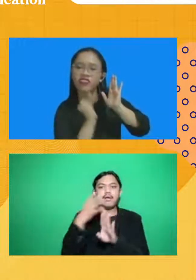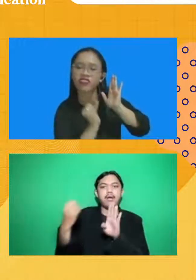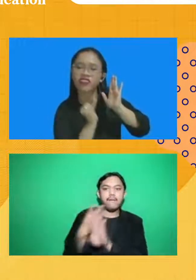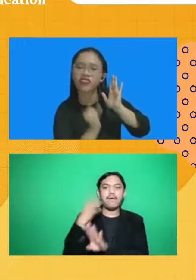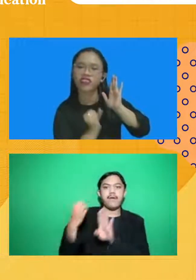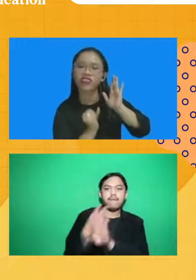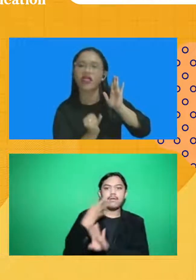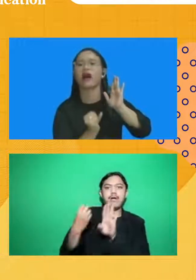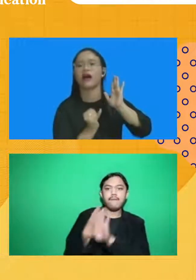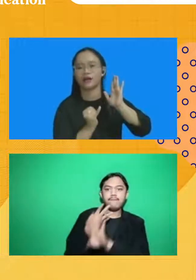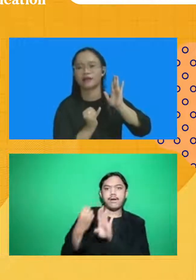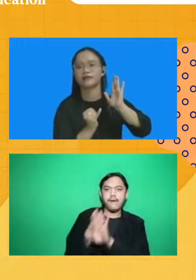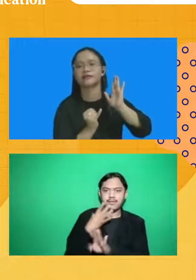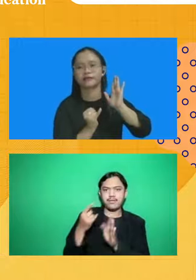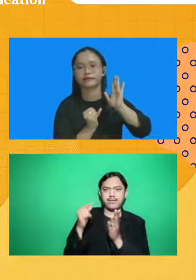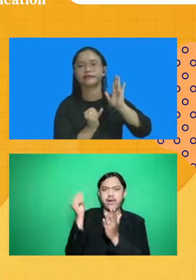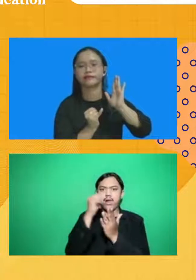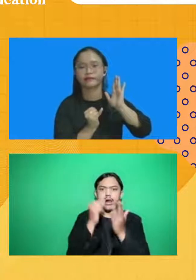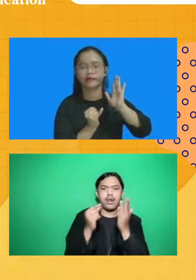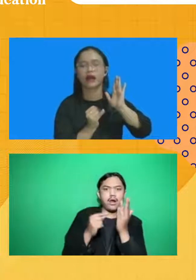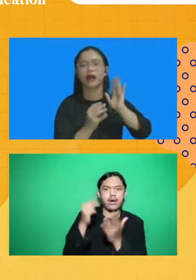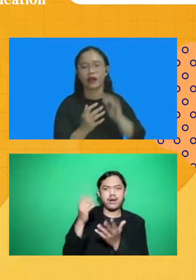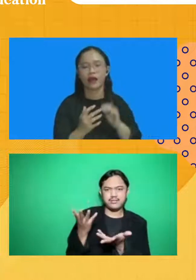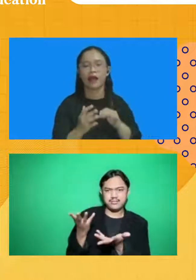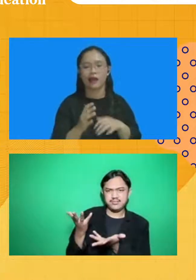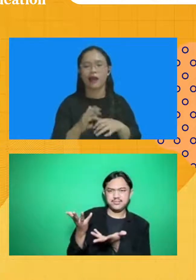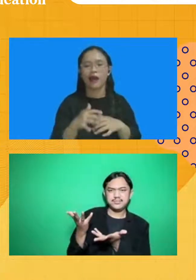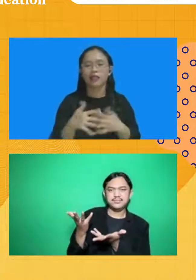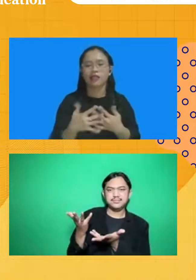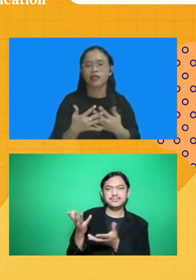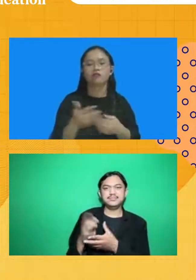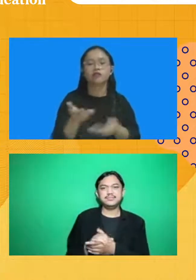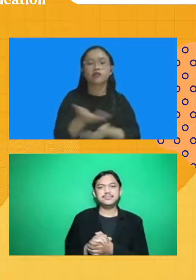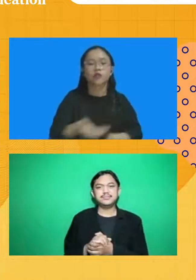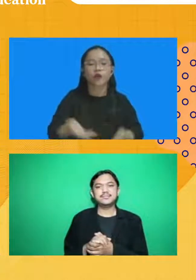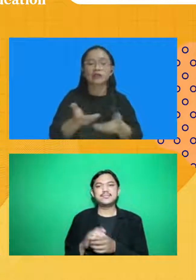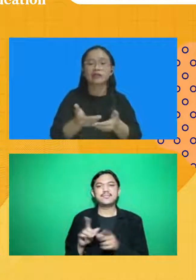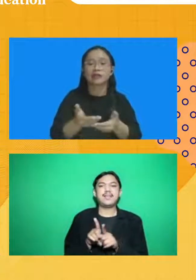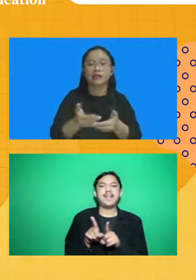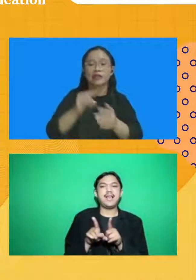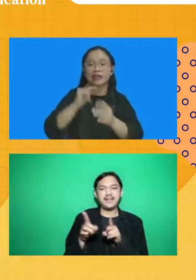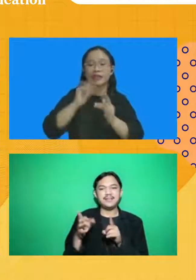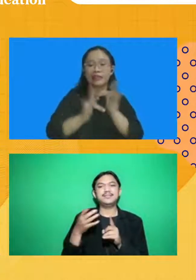and disseminating them in the publicly. So